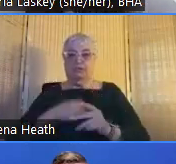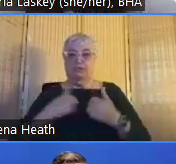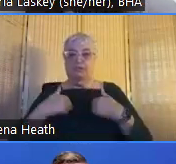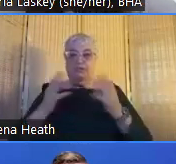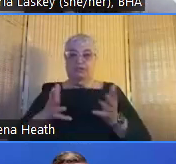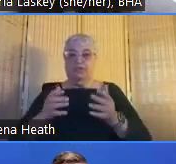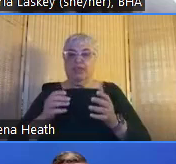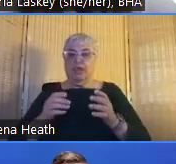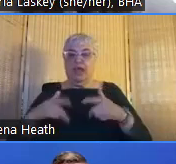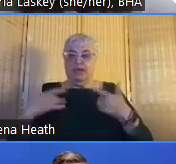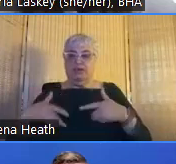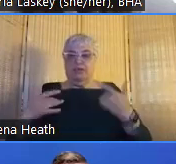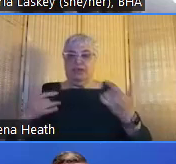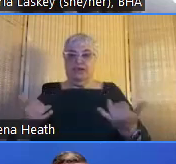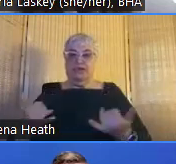chat activity today.